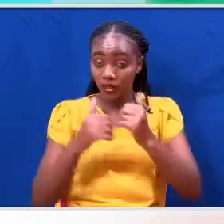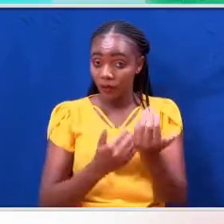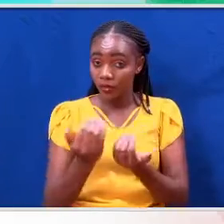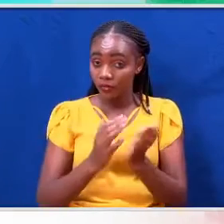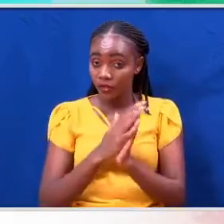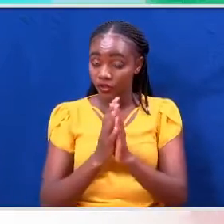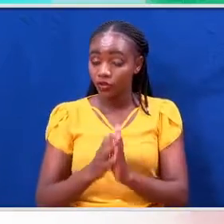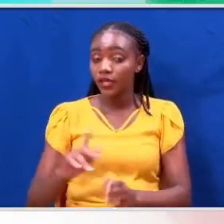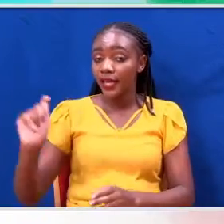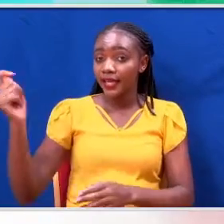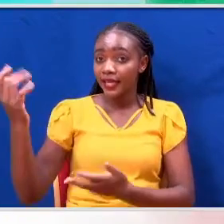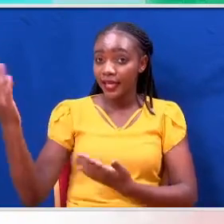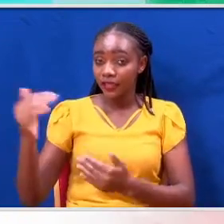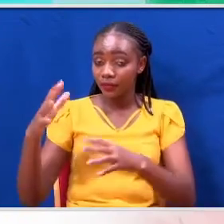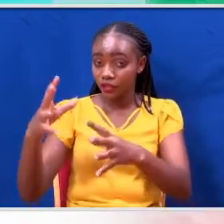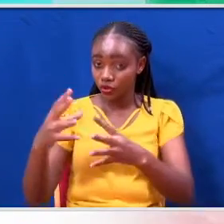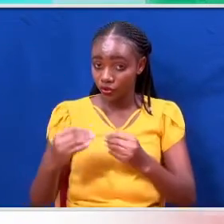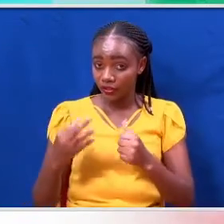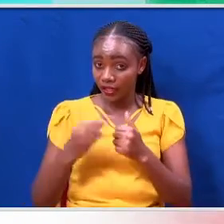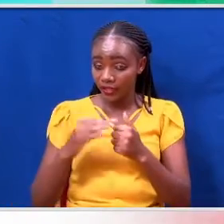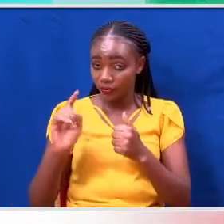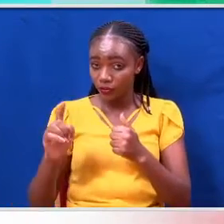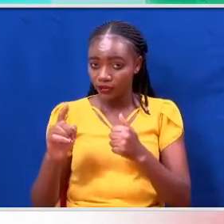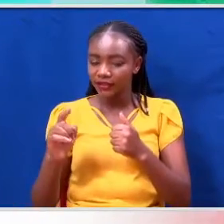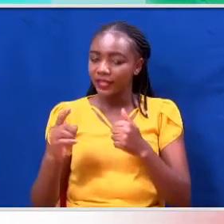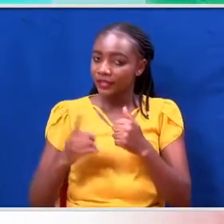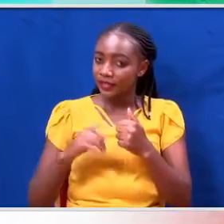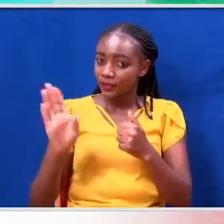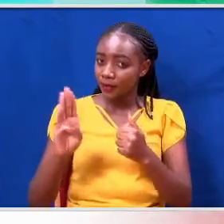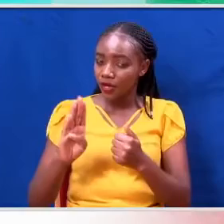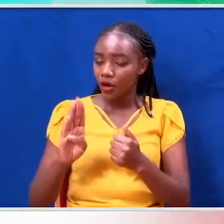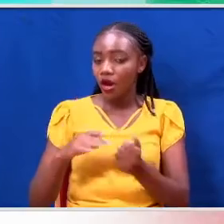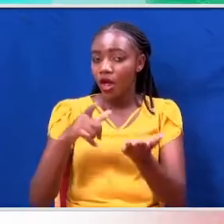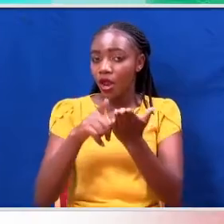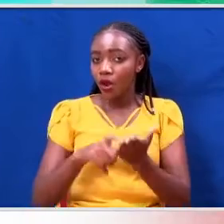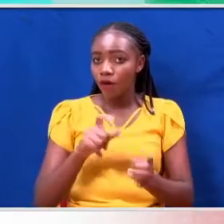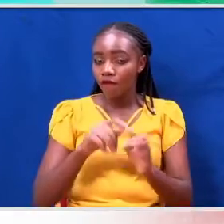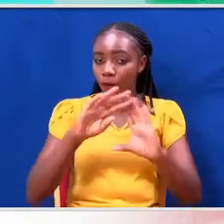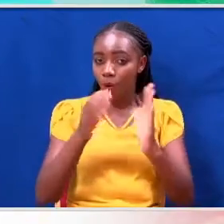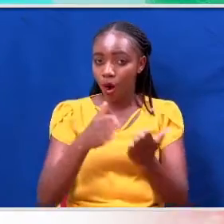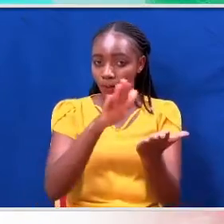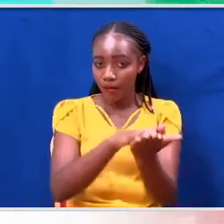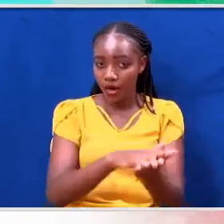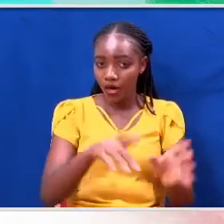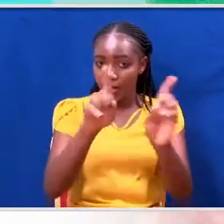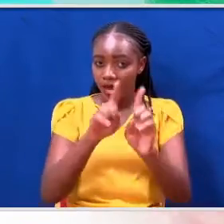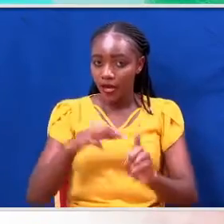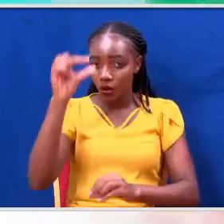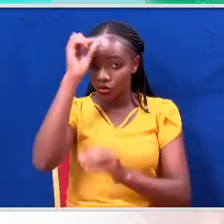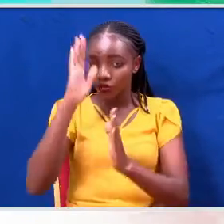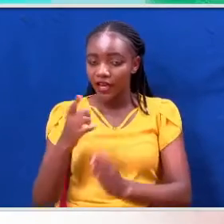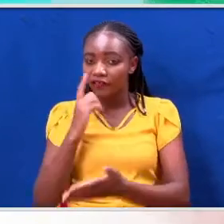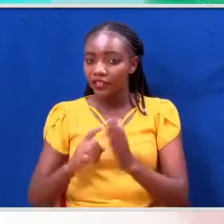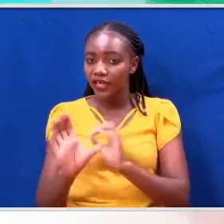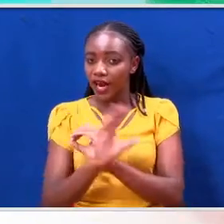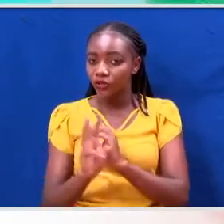to receive a 80.6 billion shilling loan from the World Bank. Central Bank of Kenya Governor Patrick Njoroge says the country will